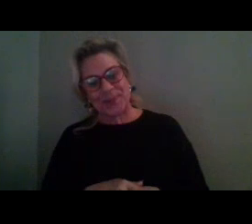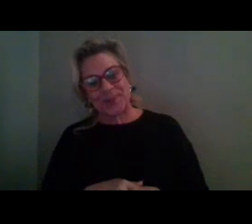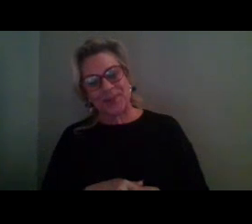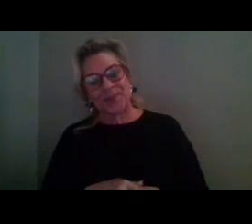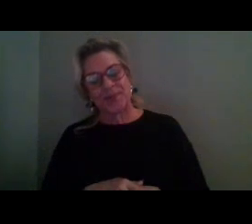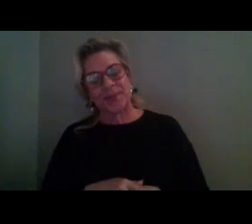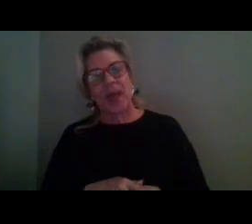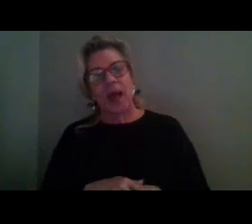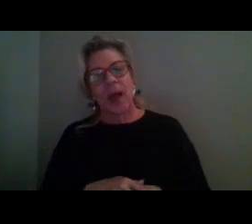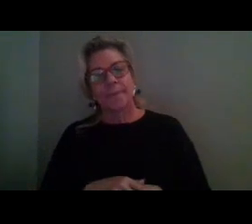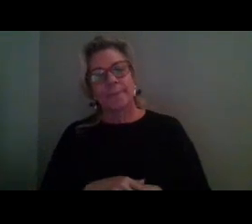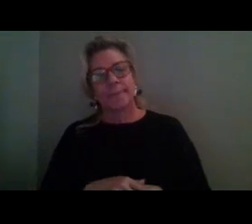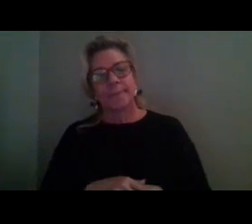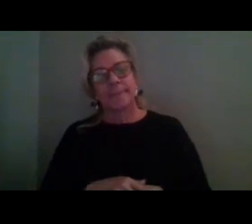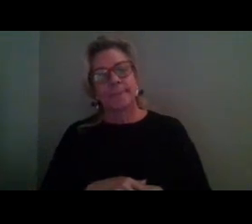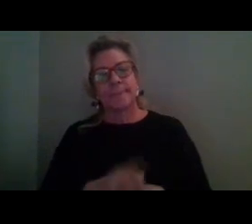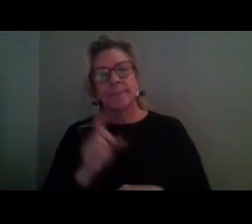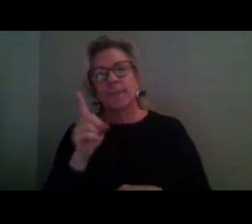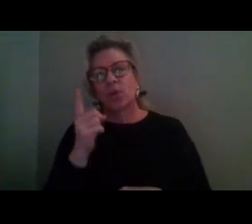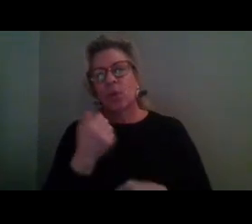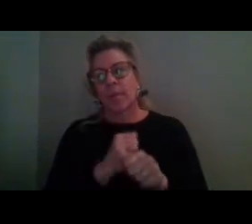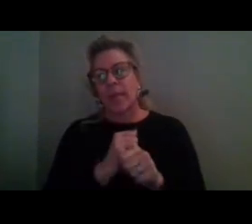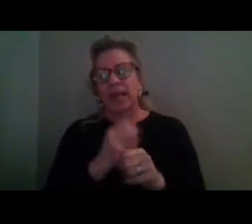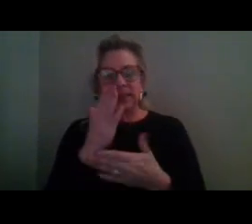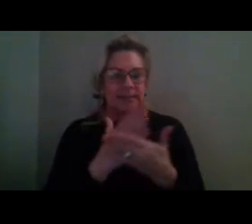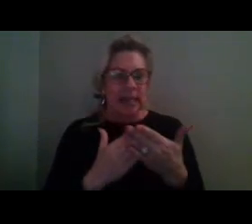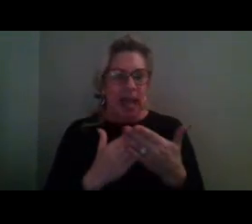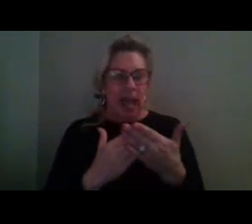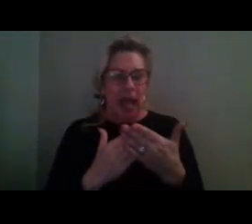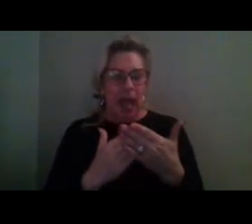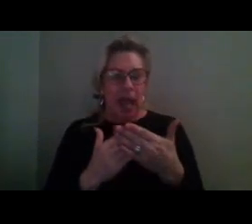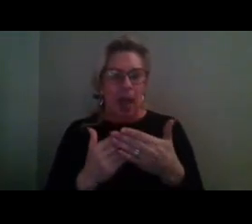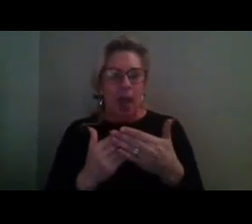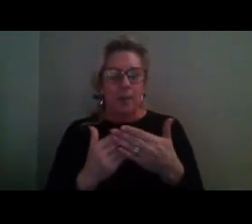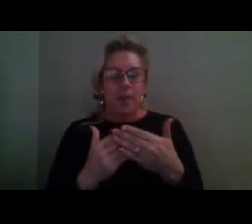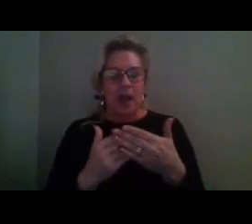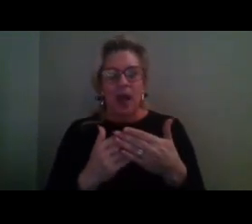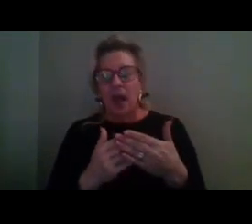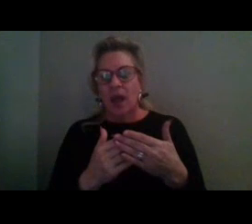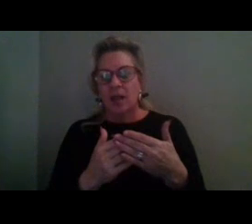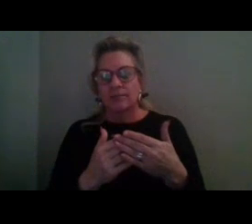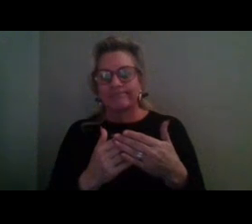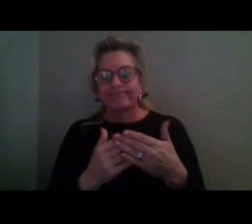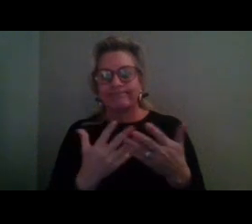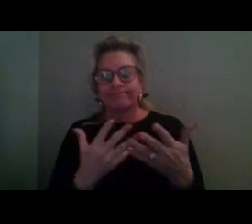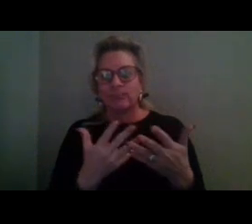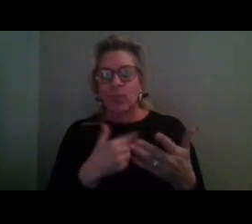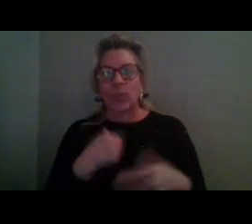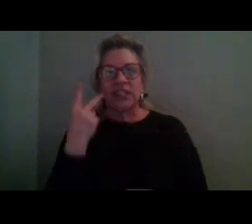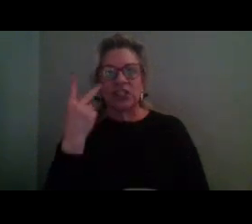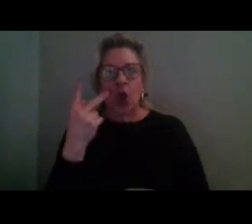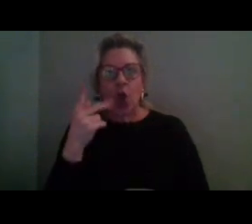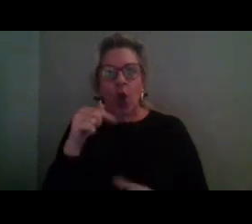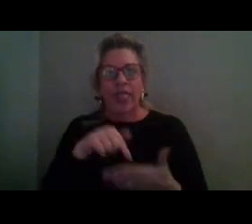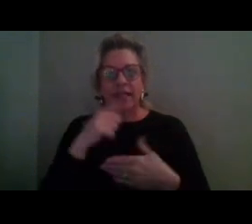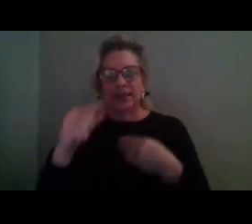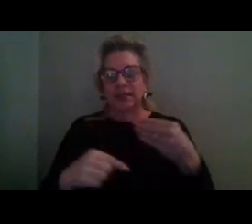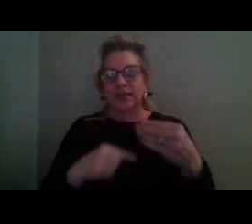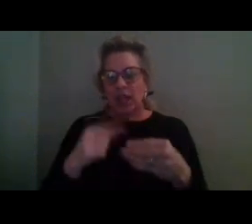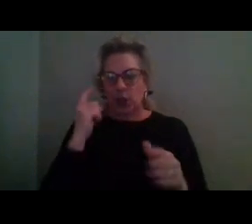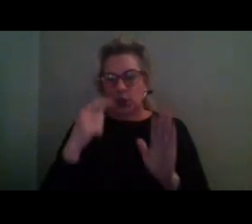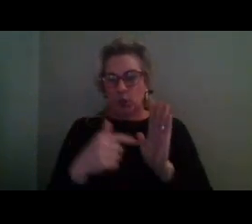And then I just wanted to make some preliminary conclusions about what we saw this cycle. So you notice